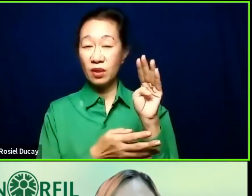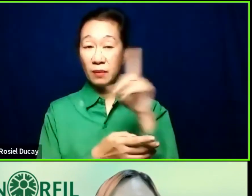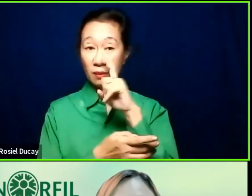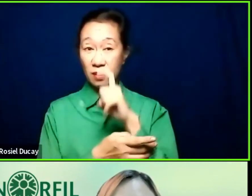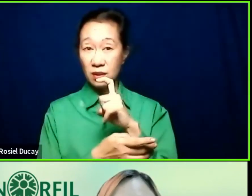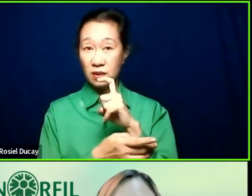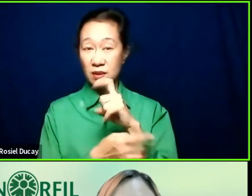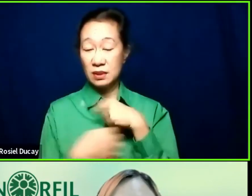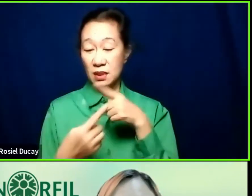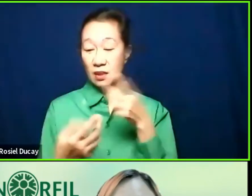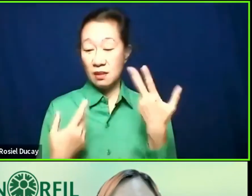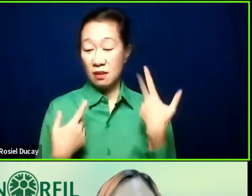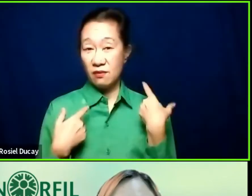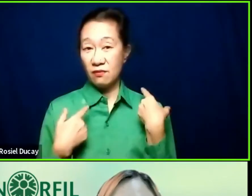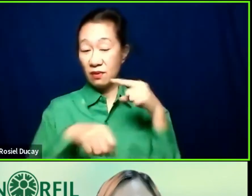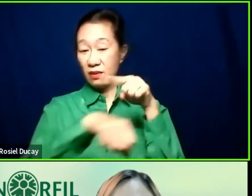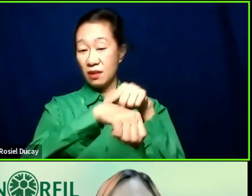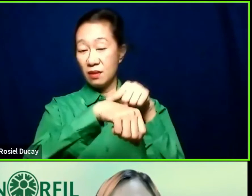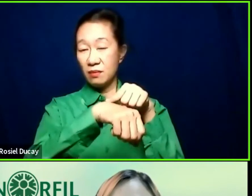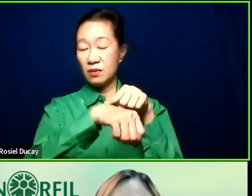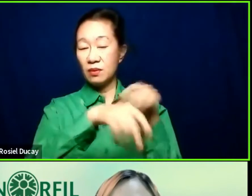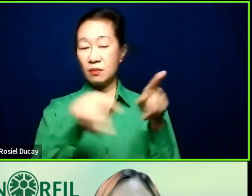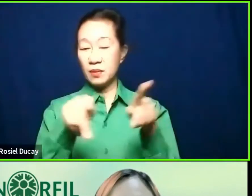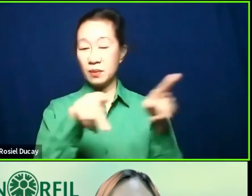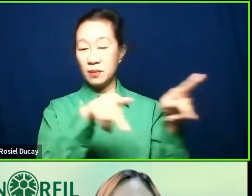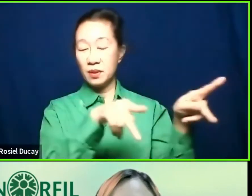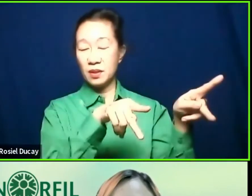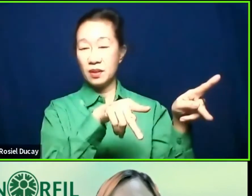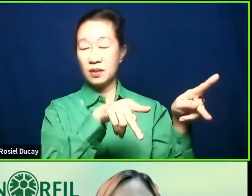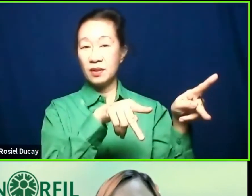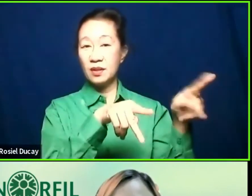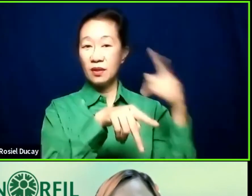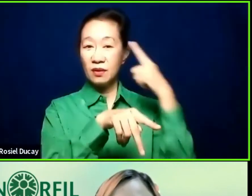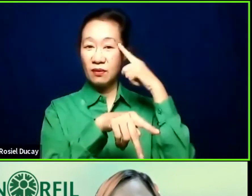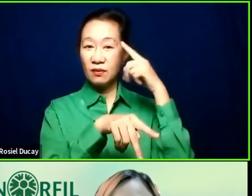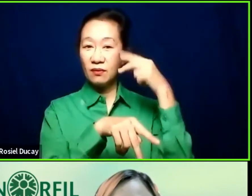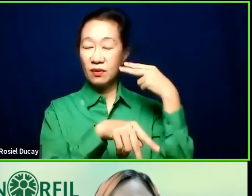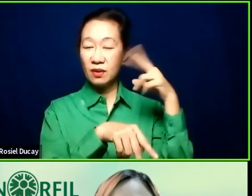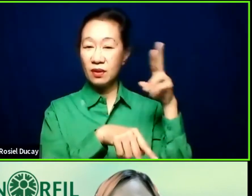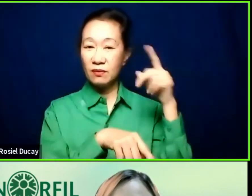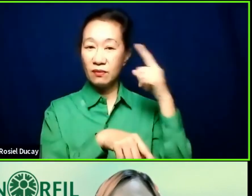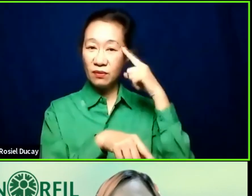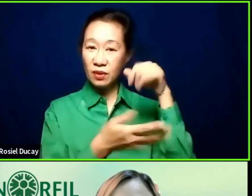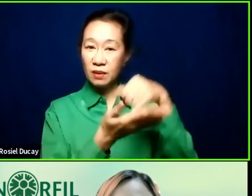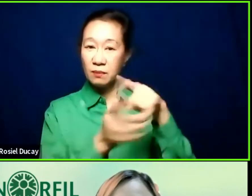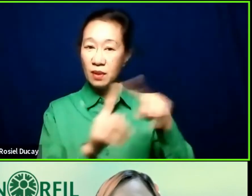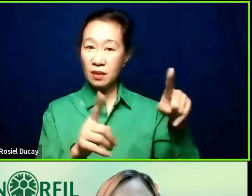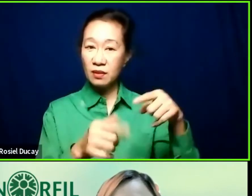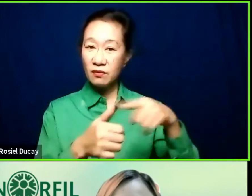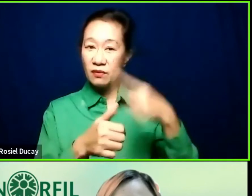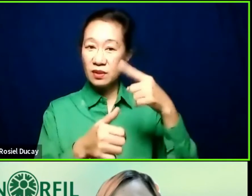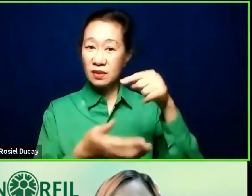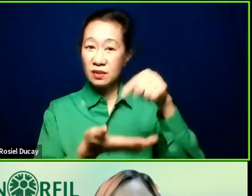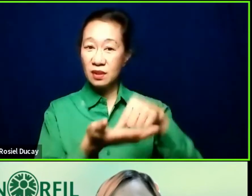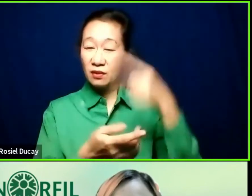We still have really the time to prepare him or her for it. Pero first things first